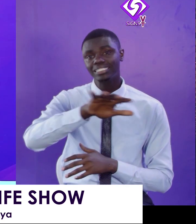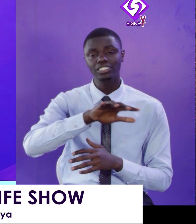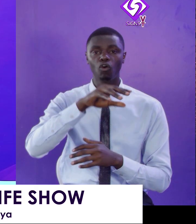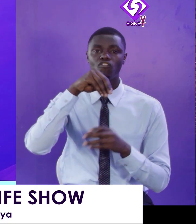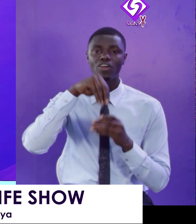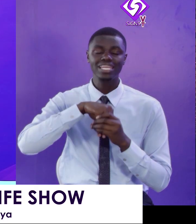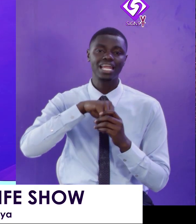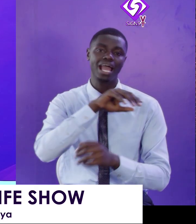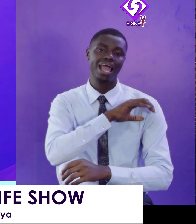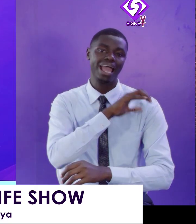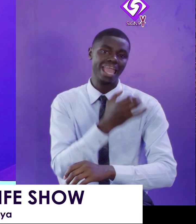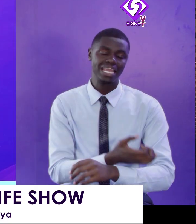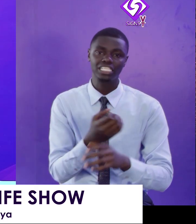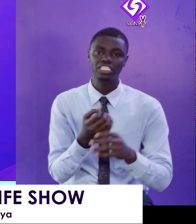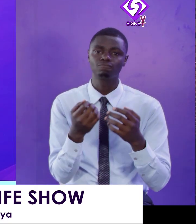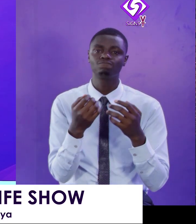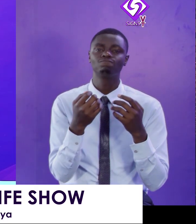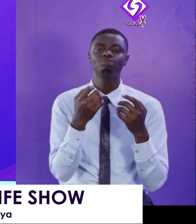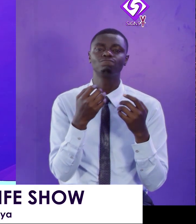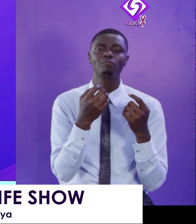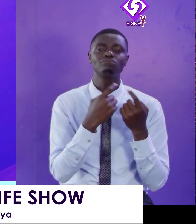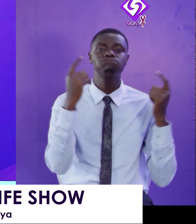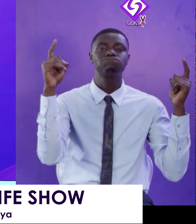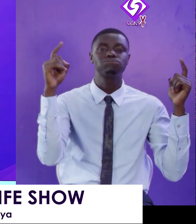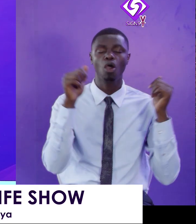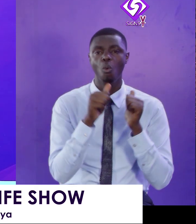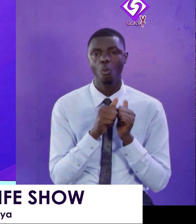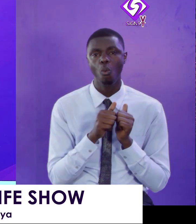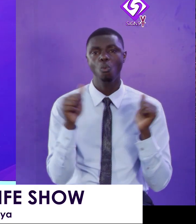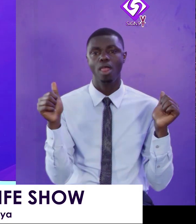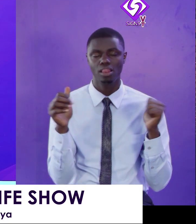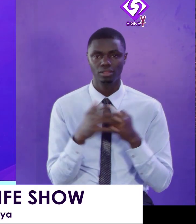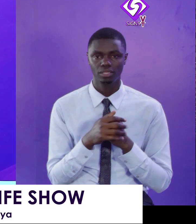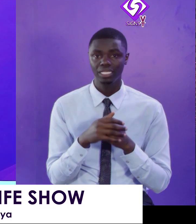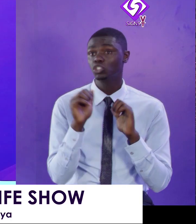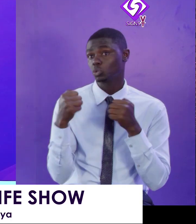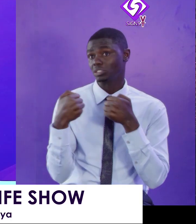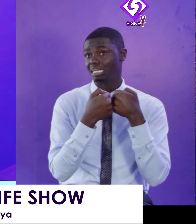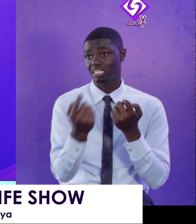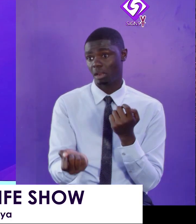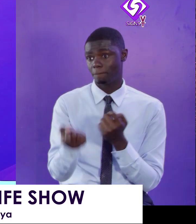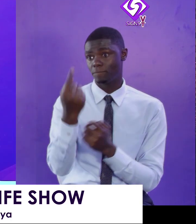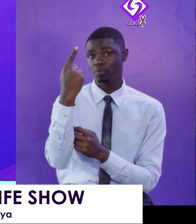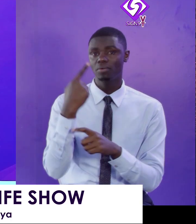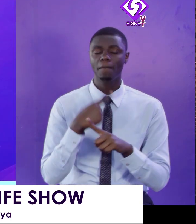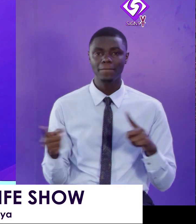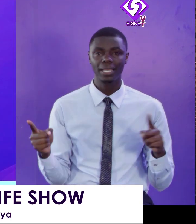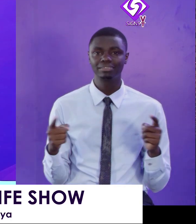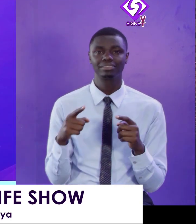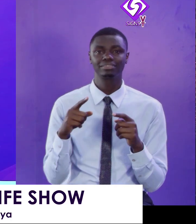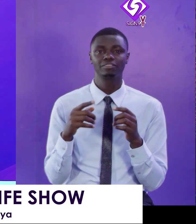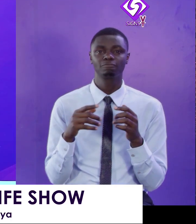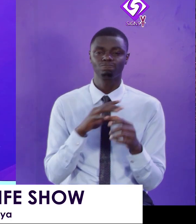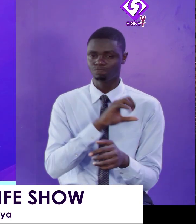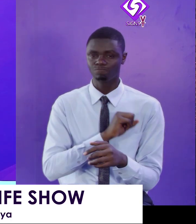more, Those are places that can weather. They can weather the challenges of time, because whenever business